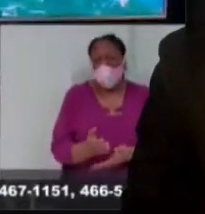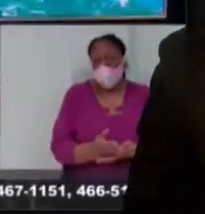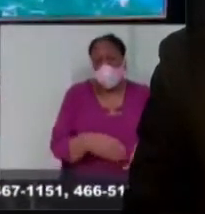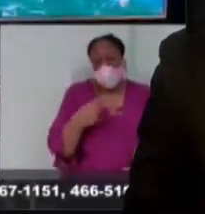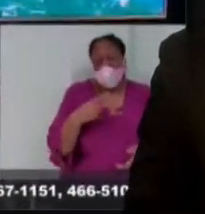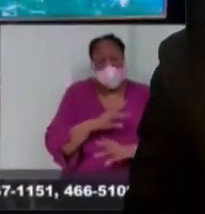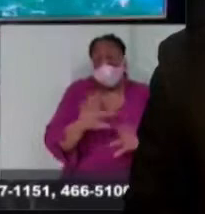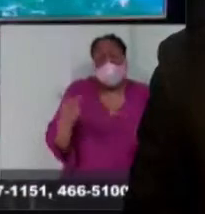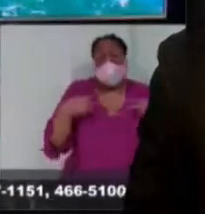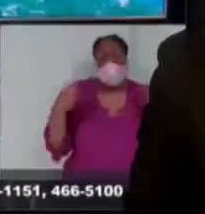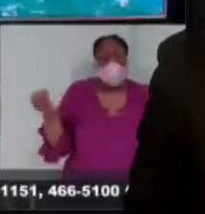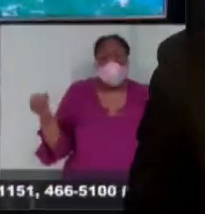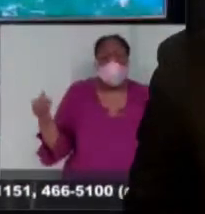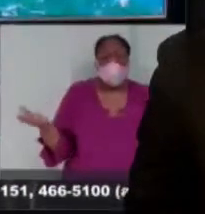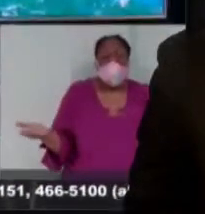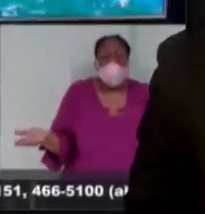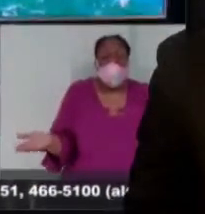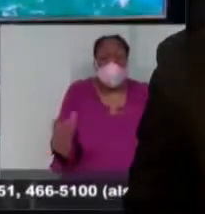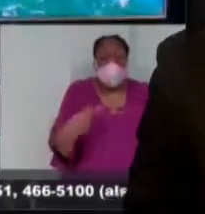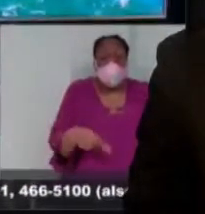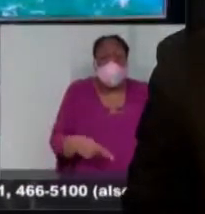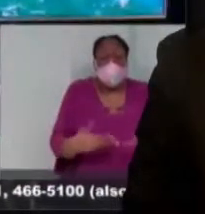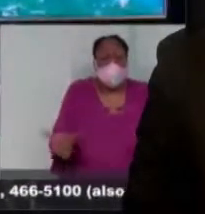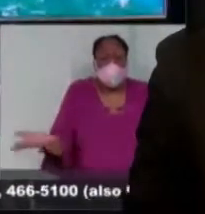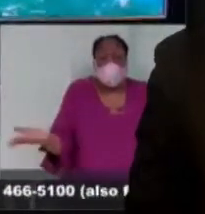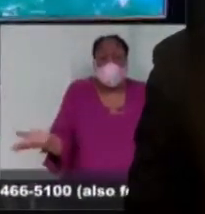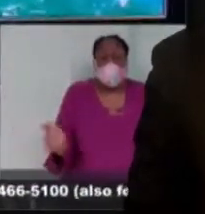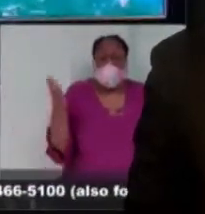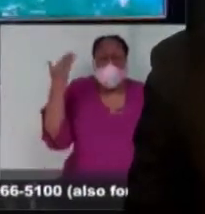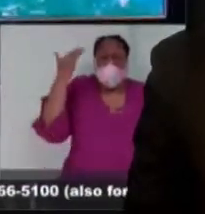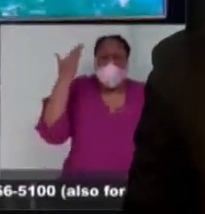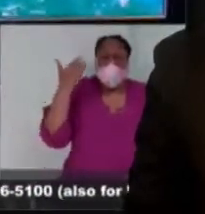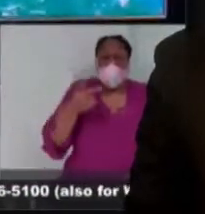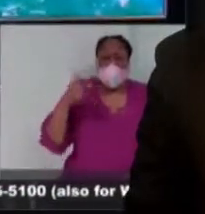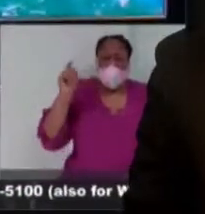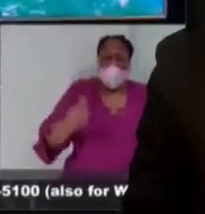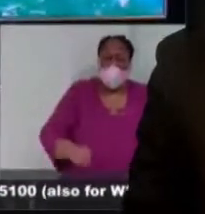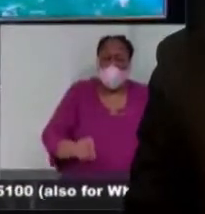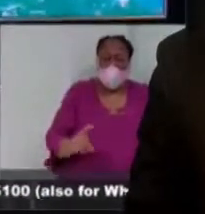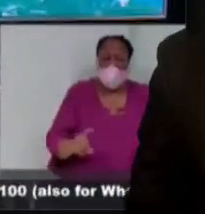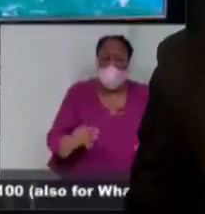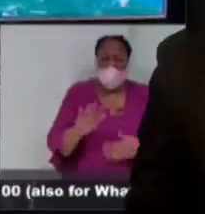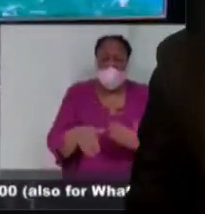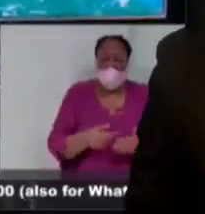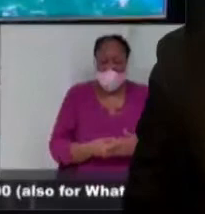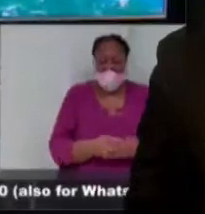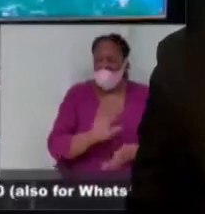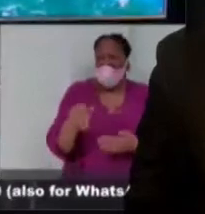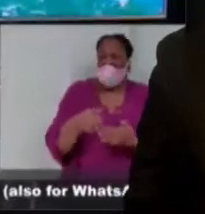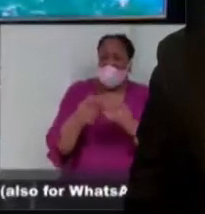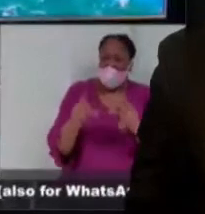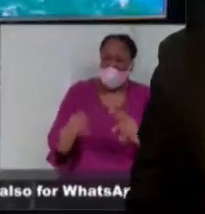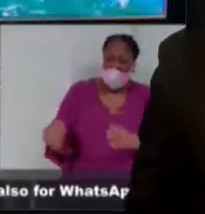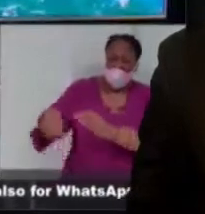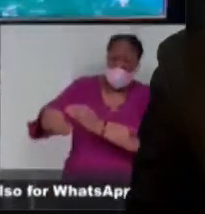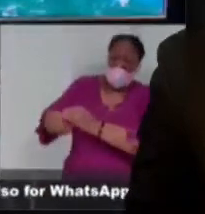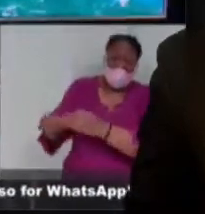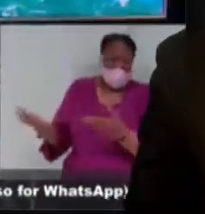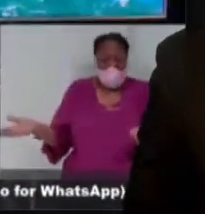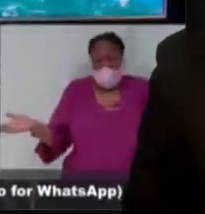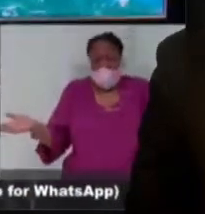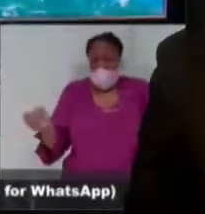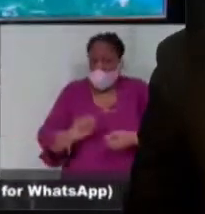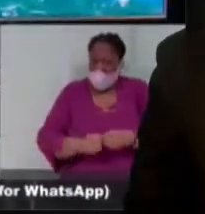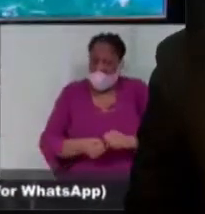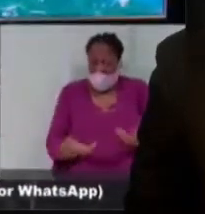briefing, Superintendent Cromwell Henry of the Police Force noted that events, including those held on public beaches, can contribute to an